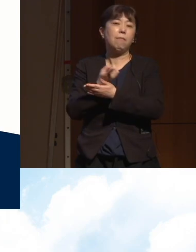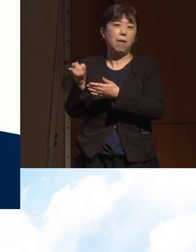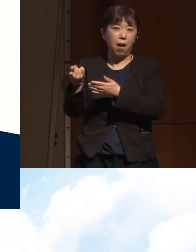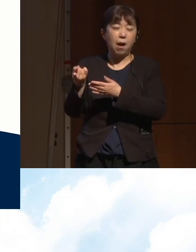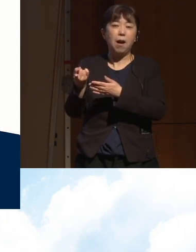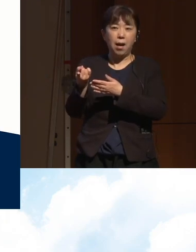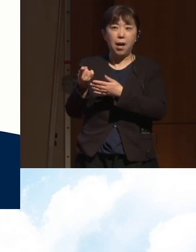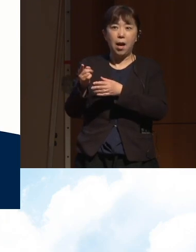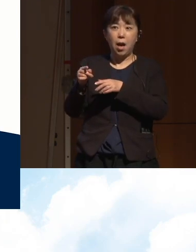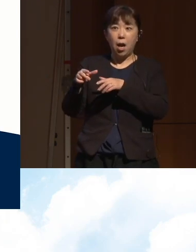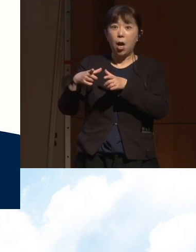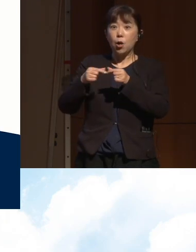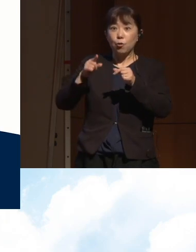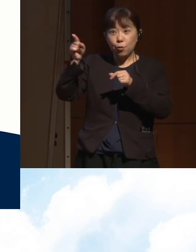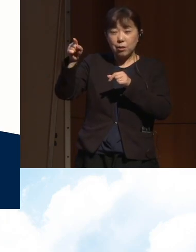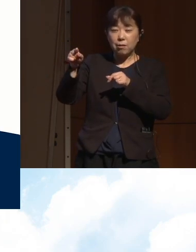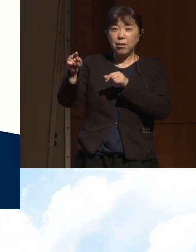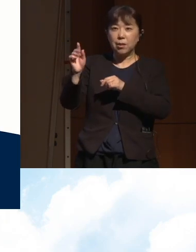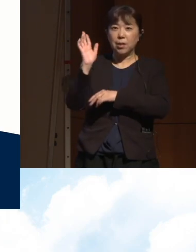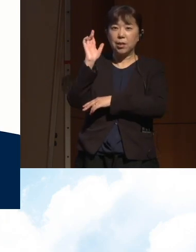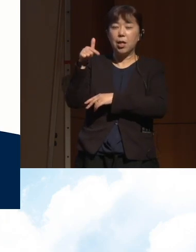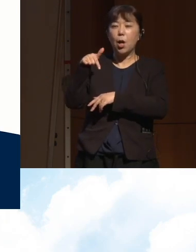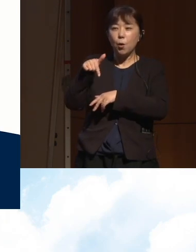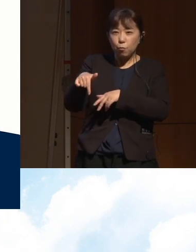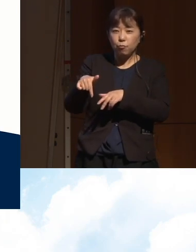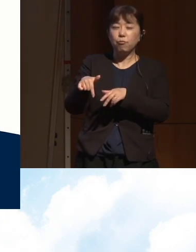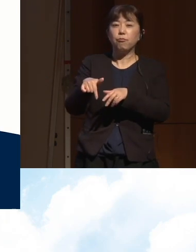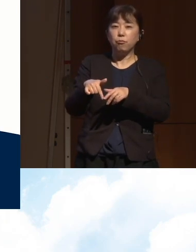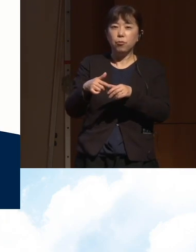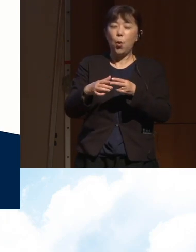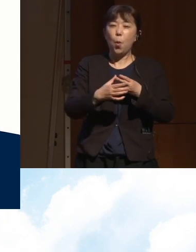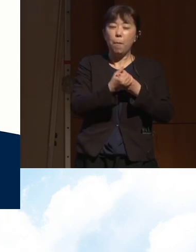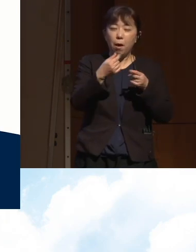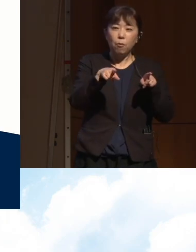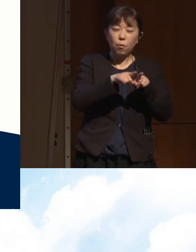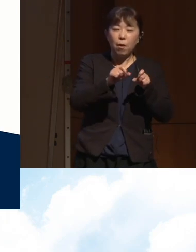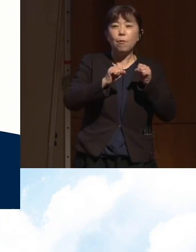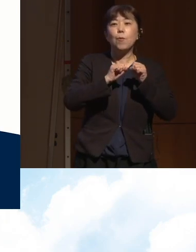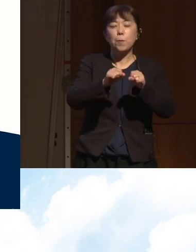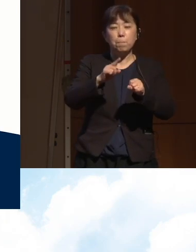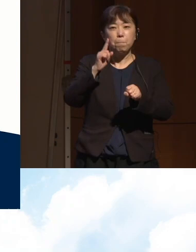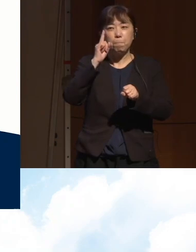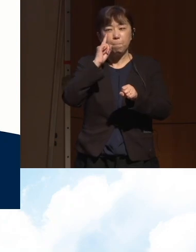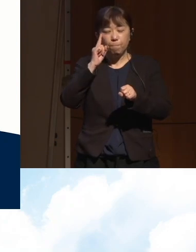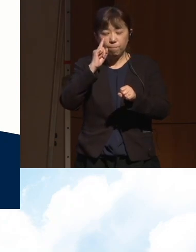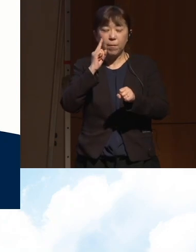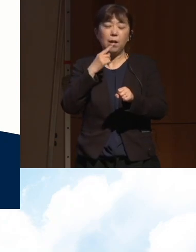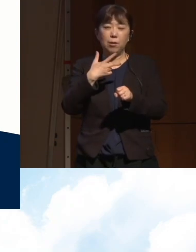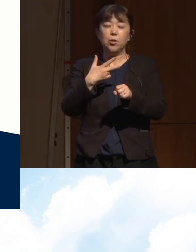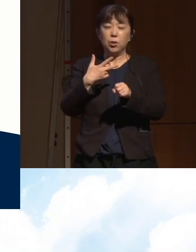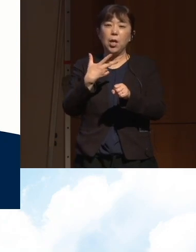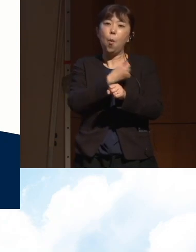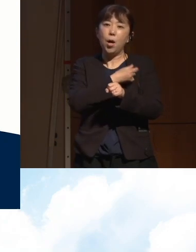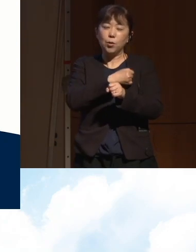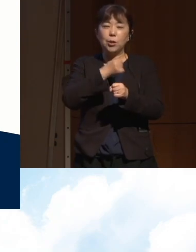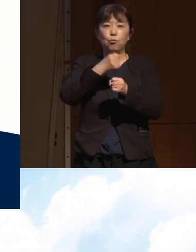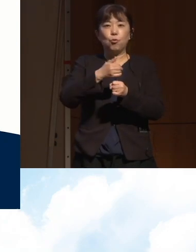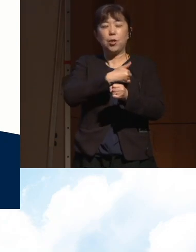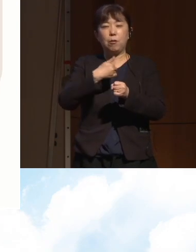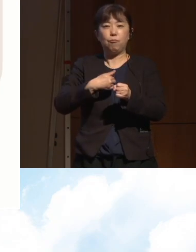organize testing of experimental vaccines against Marburg virus? And we said, of course. And